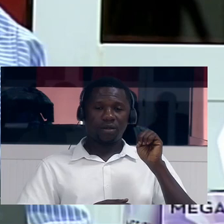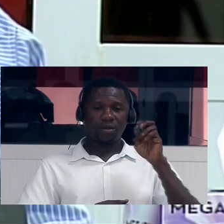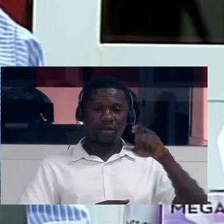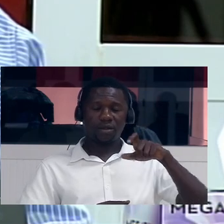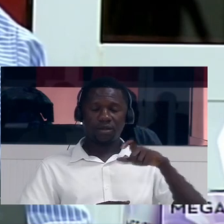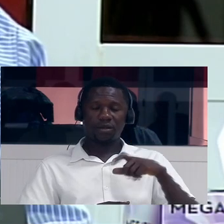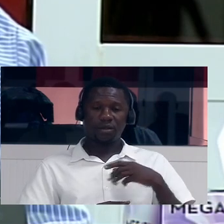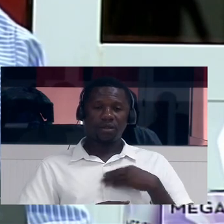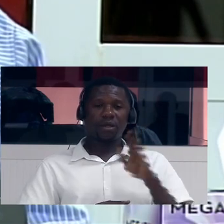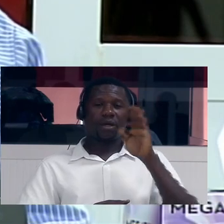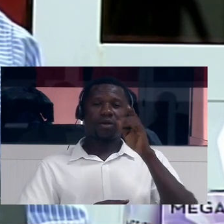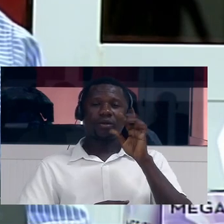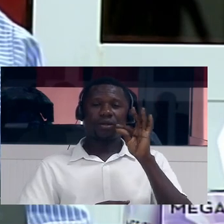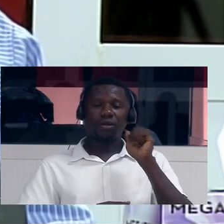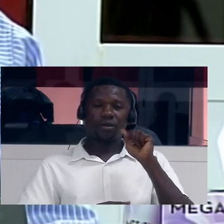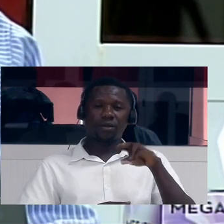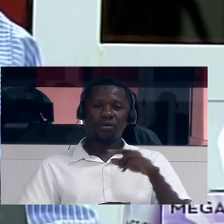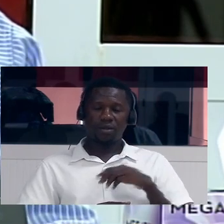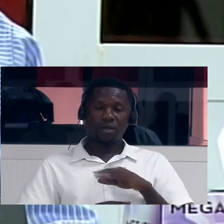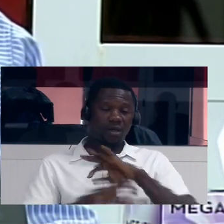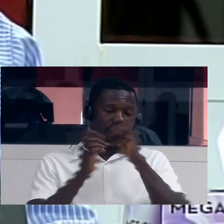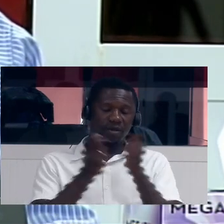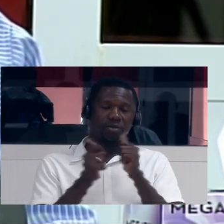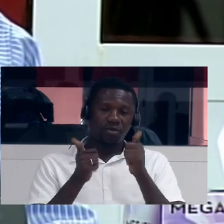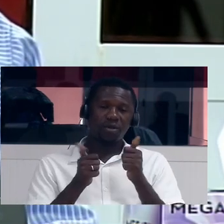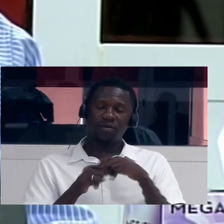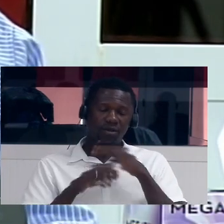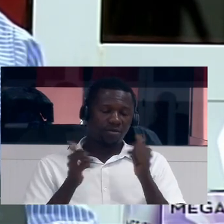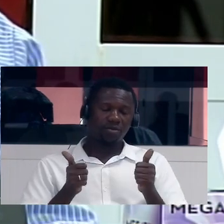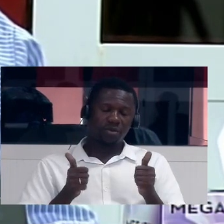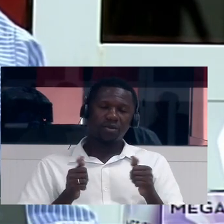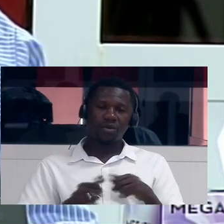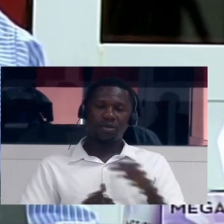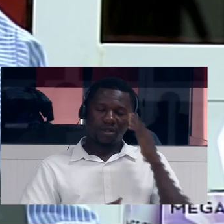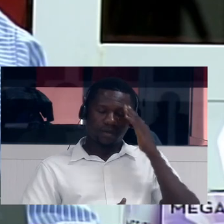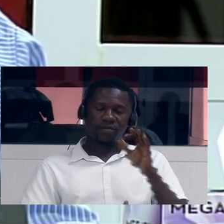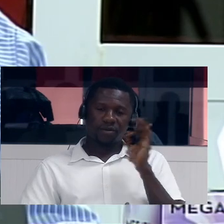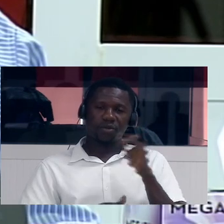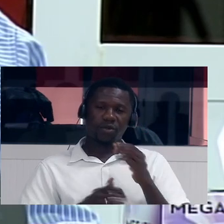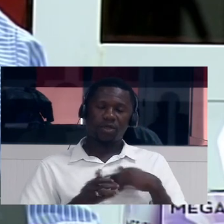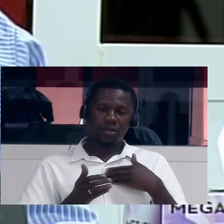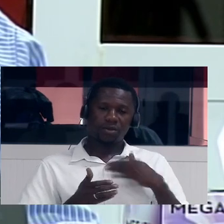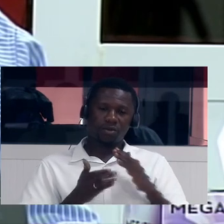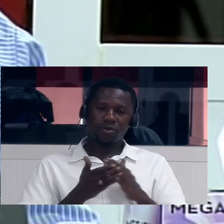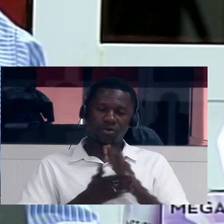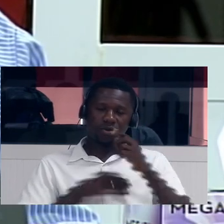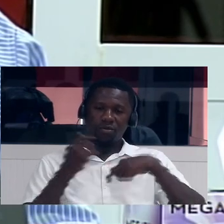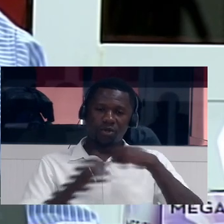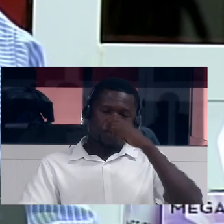quiet. Everything is good. Everything is this. Everything is that. I said, okay, Tamsir, thank you very much. And I continued my work in the